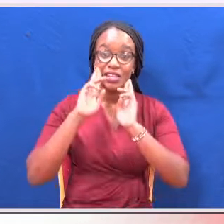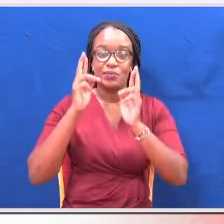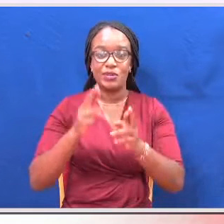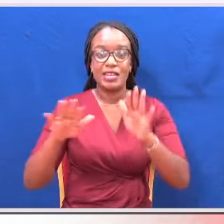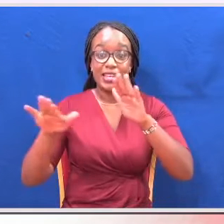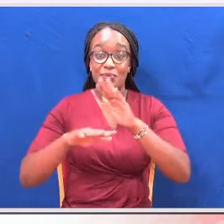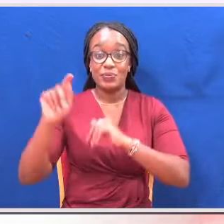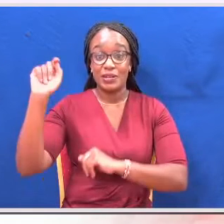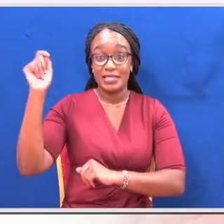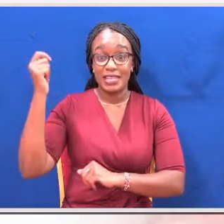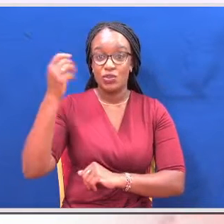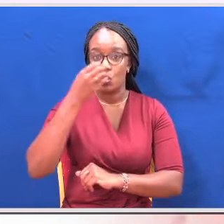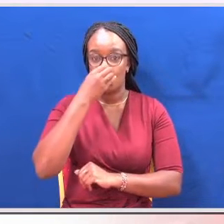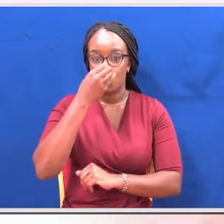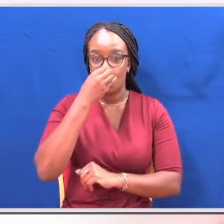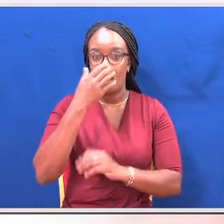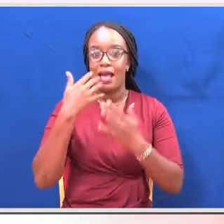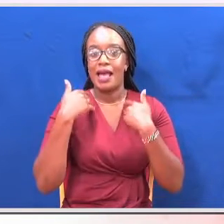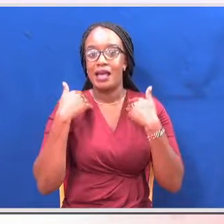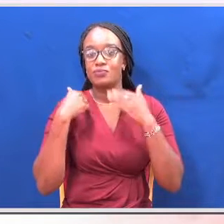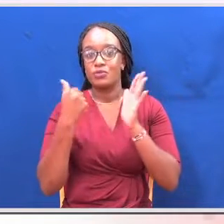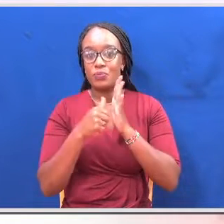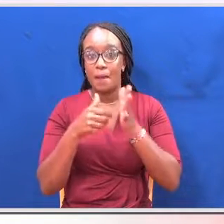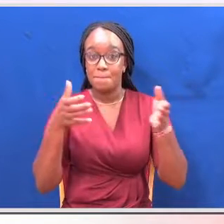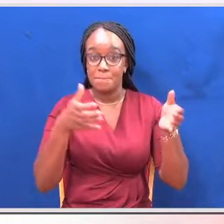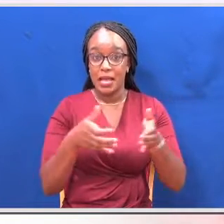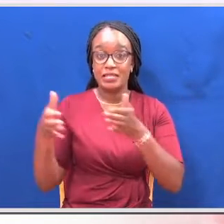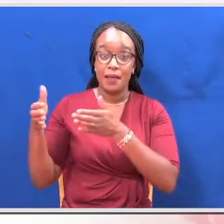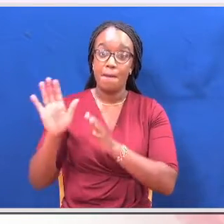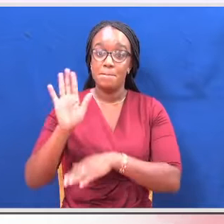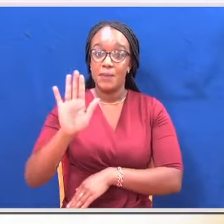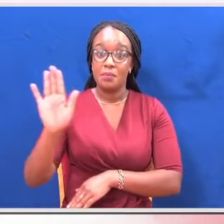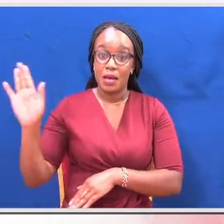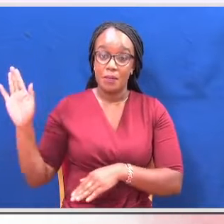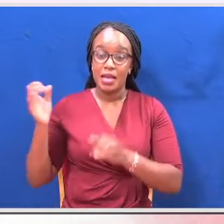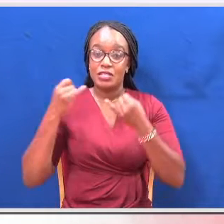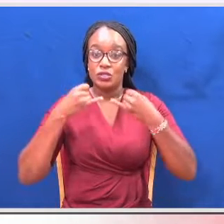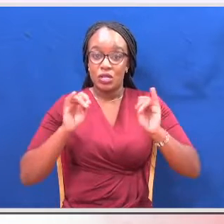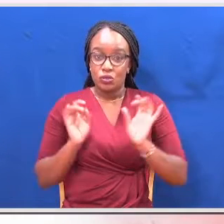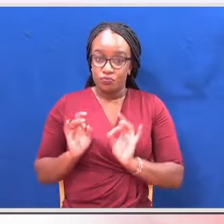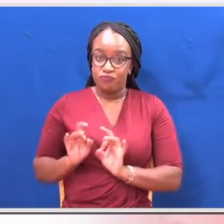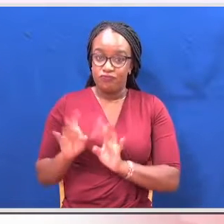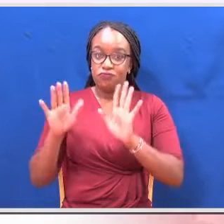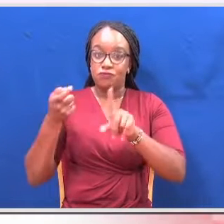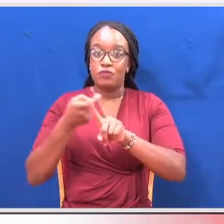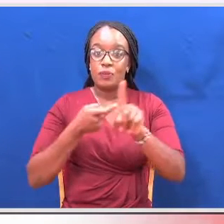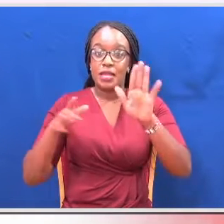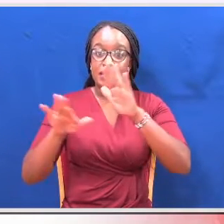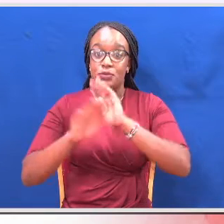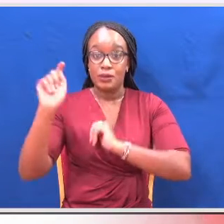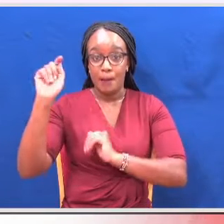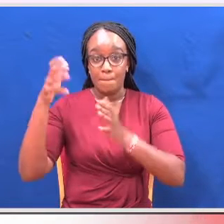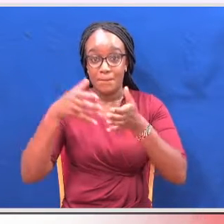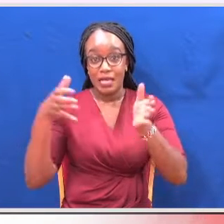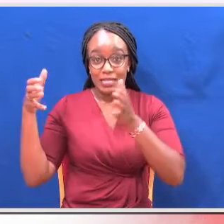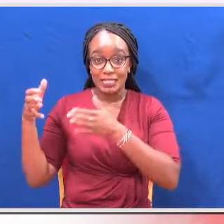Ruto is a man under siege. His party this time taking a shot at removing him from the party's deputy party leader position.